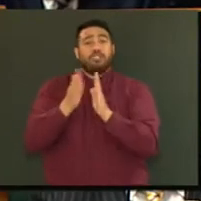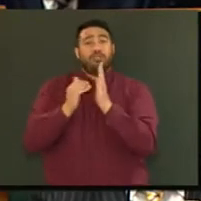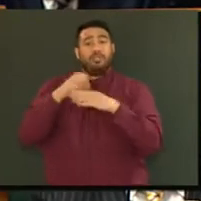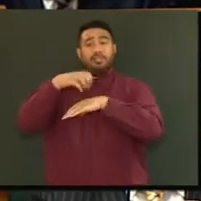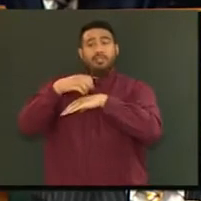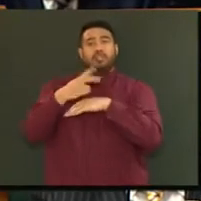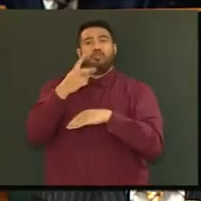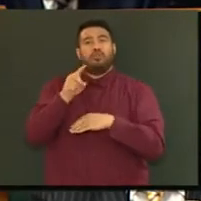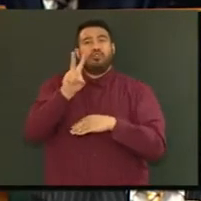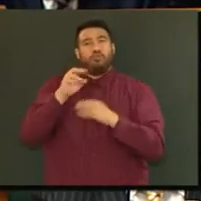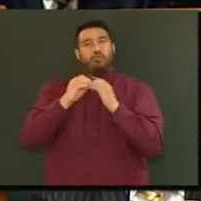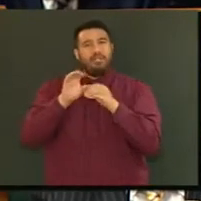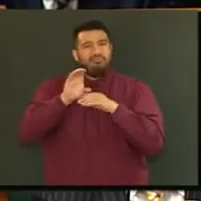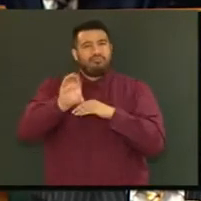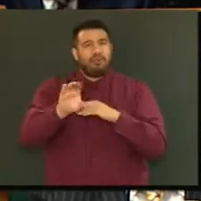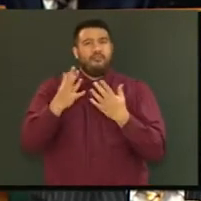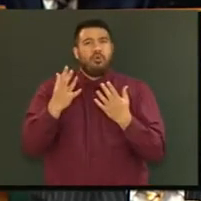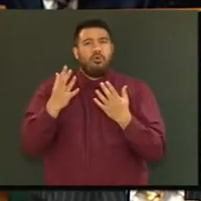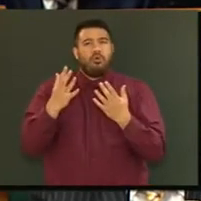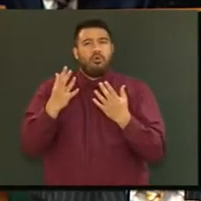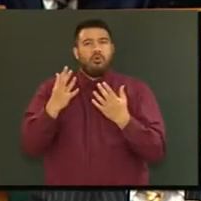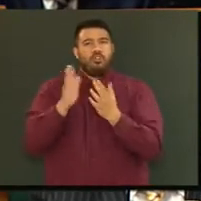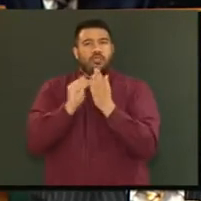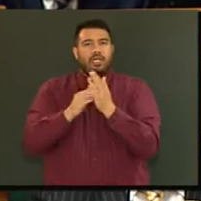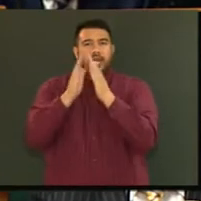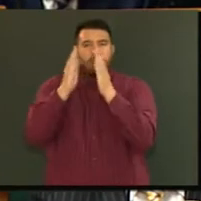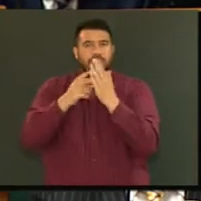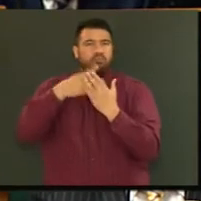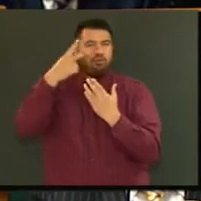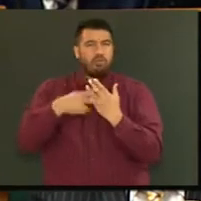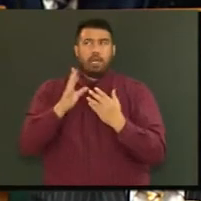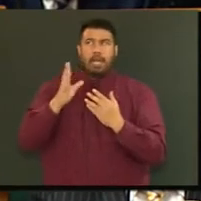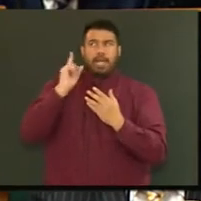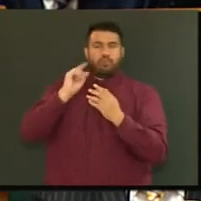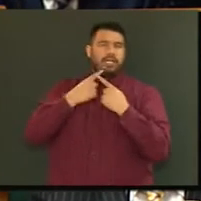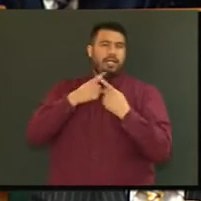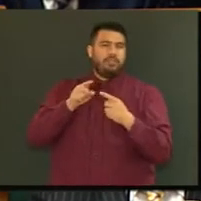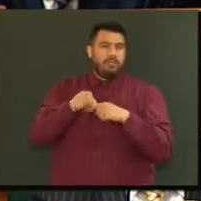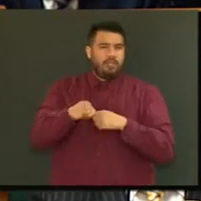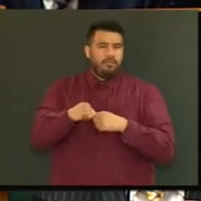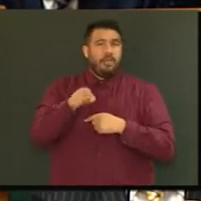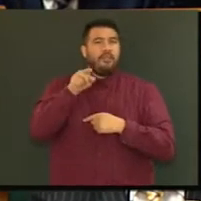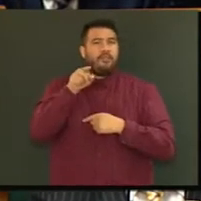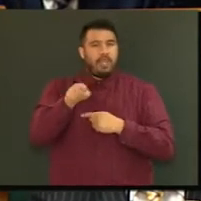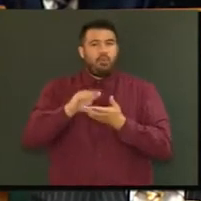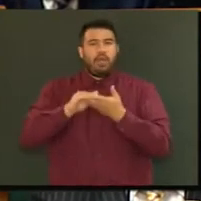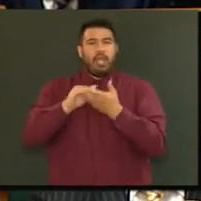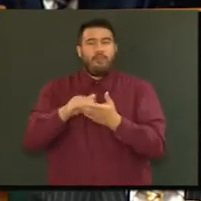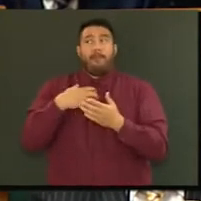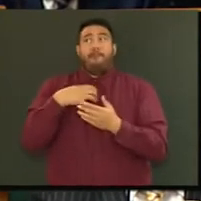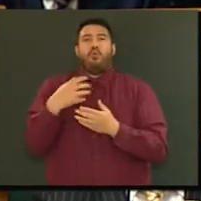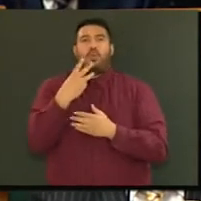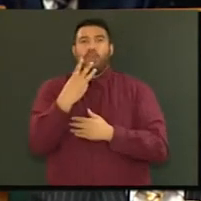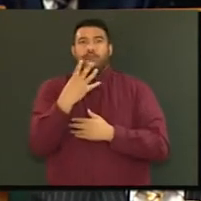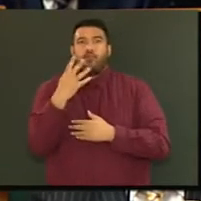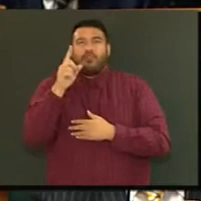in the Auckland Housing Program as announced by Minister Adams last week, which will contribute to the 34,000 new houses that we will build in